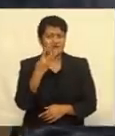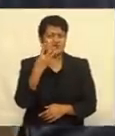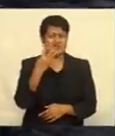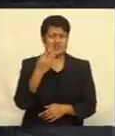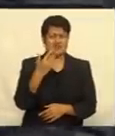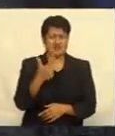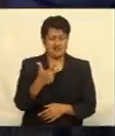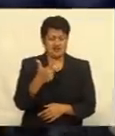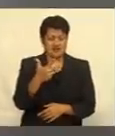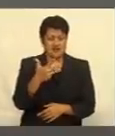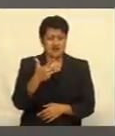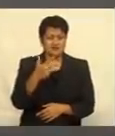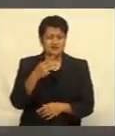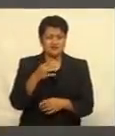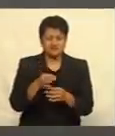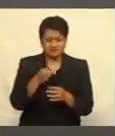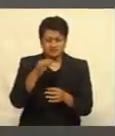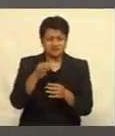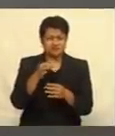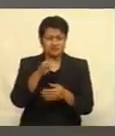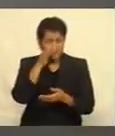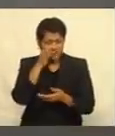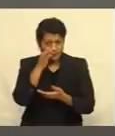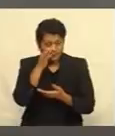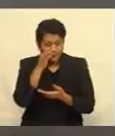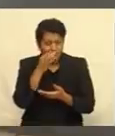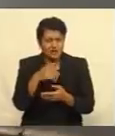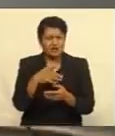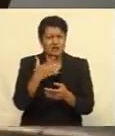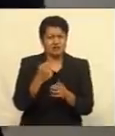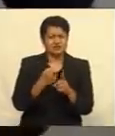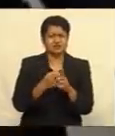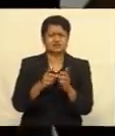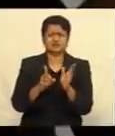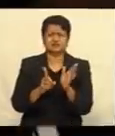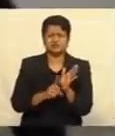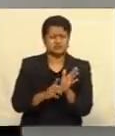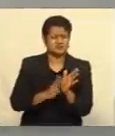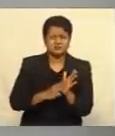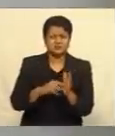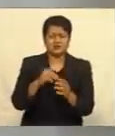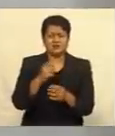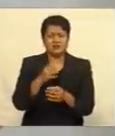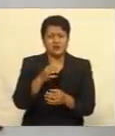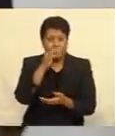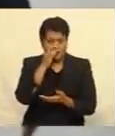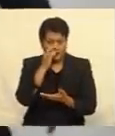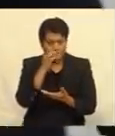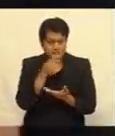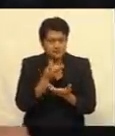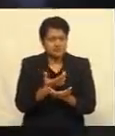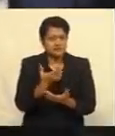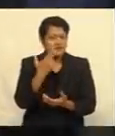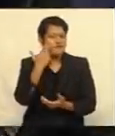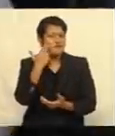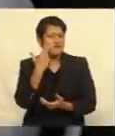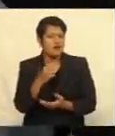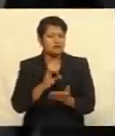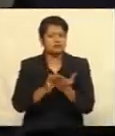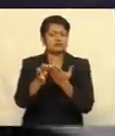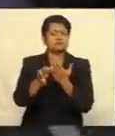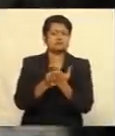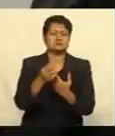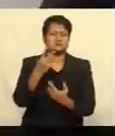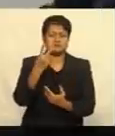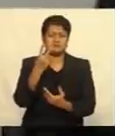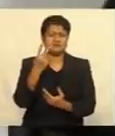of cocaine, weighing 39.5 kilograms. The drugs, which later tested positive for cocaine, were found in February 2019